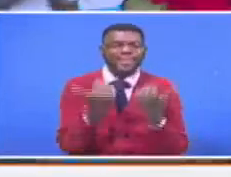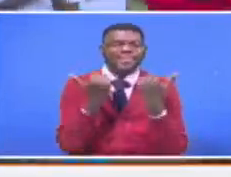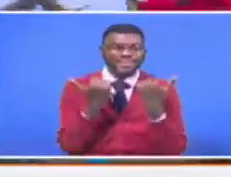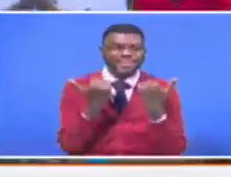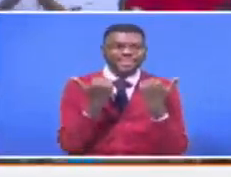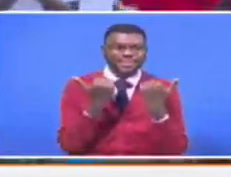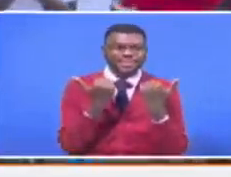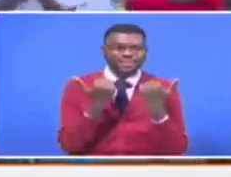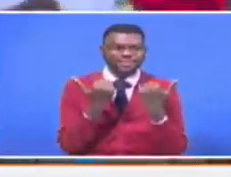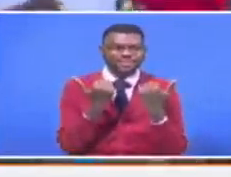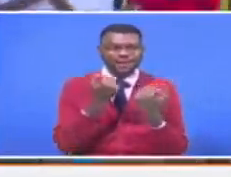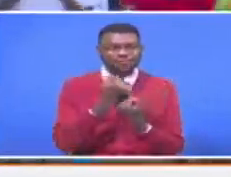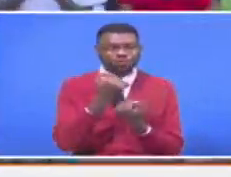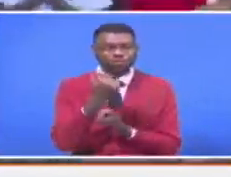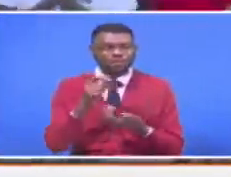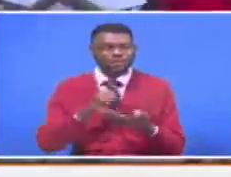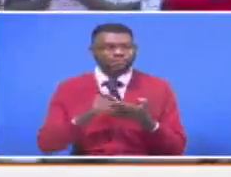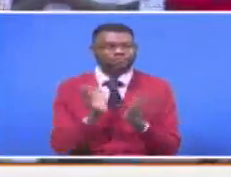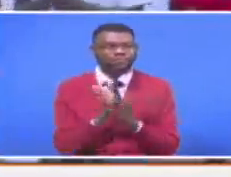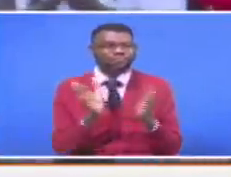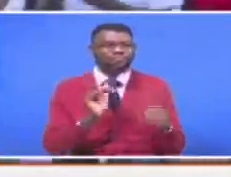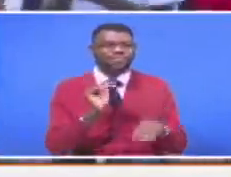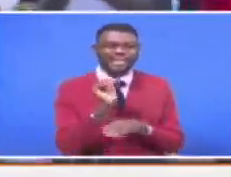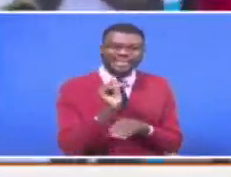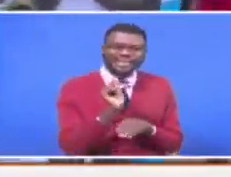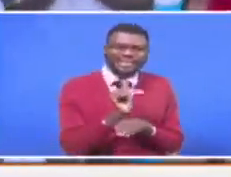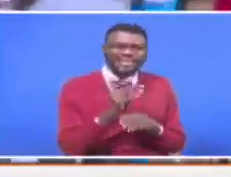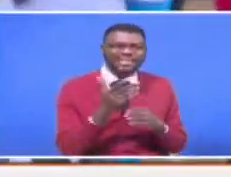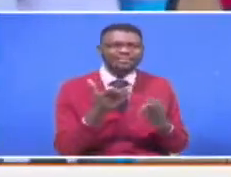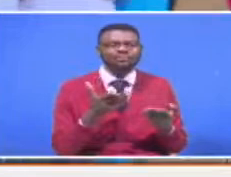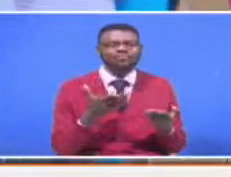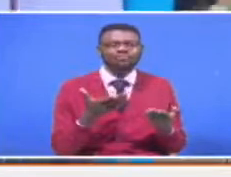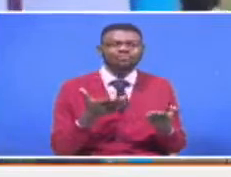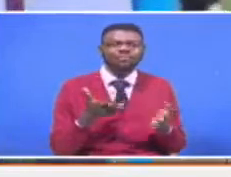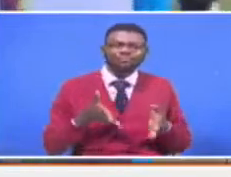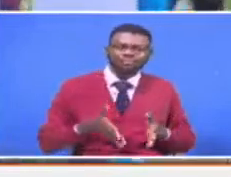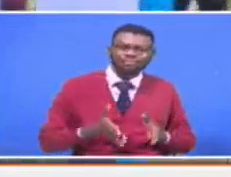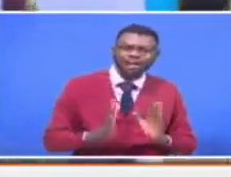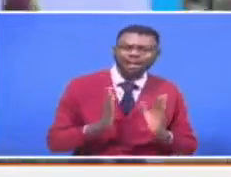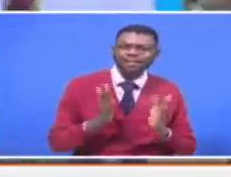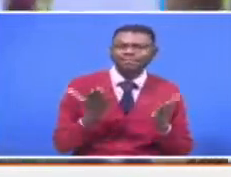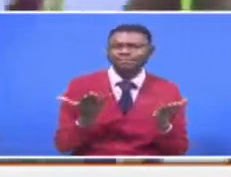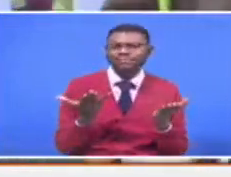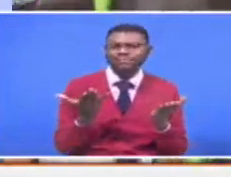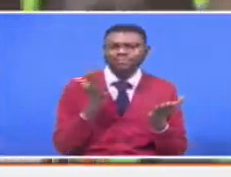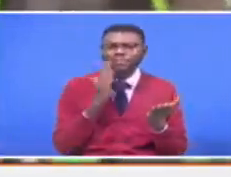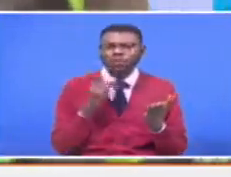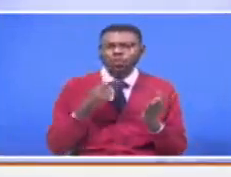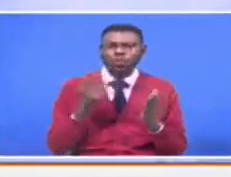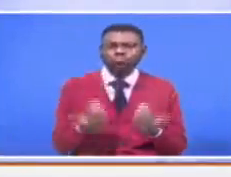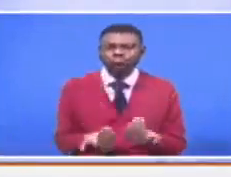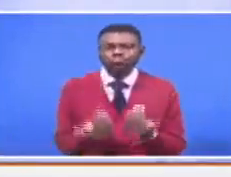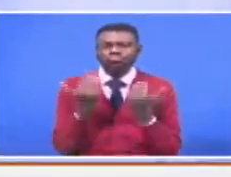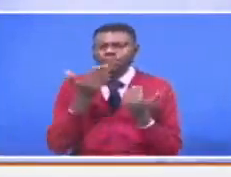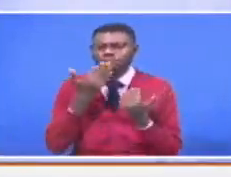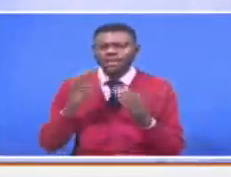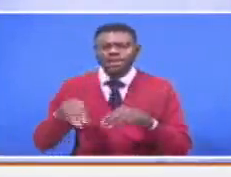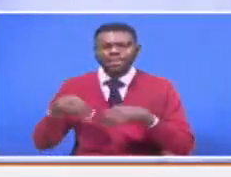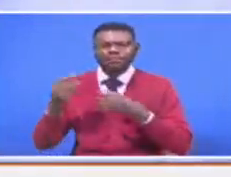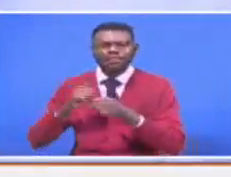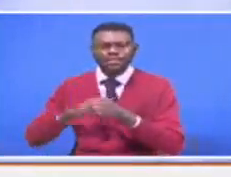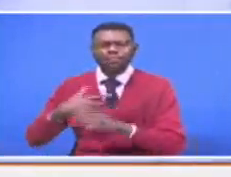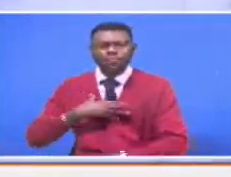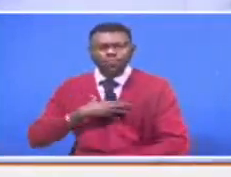Belinda Tirop is urging the government to increase maternity leave days for mothers who give birth to twins. Then haikuwa kuja